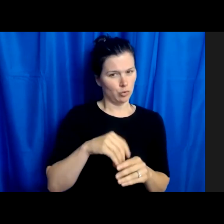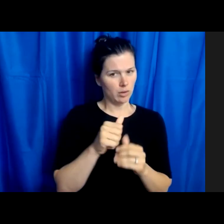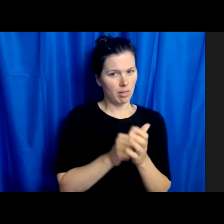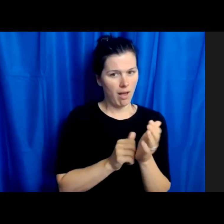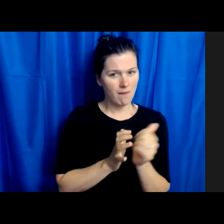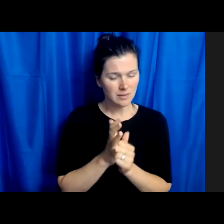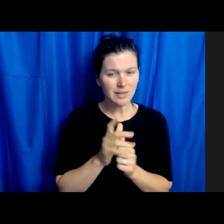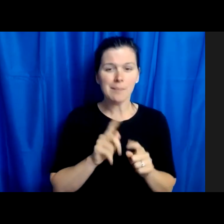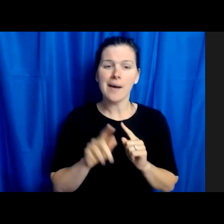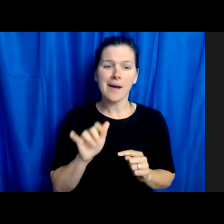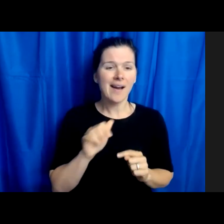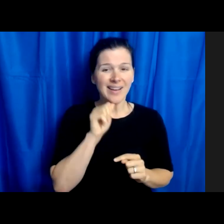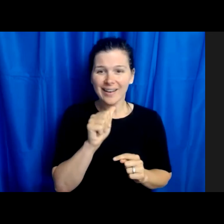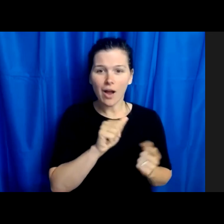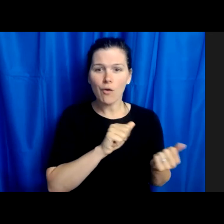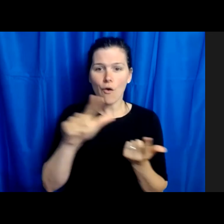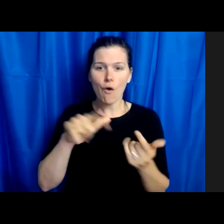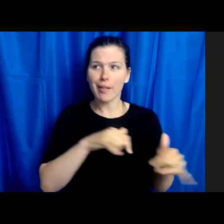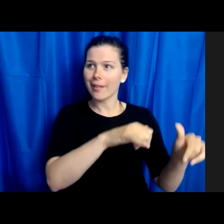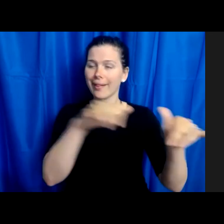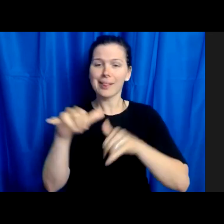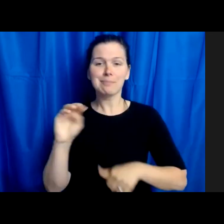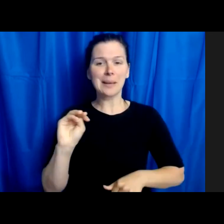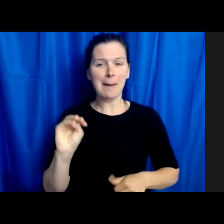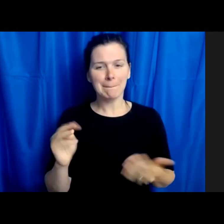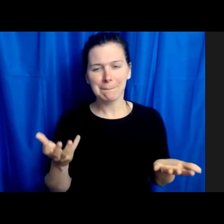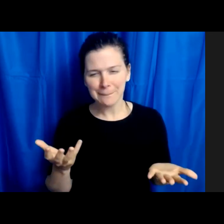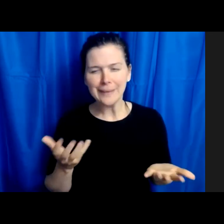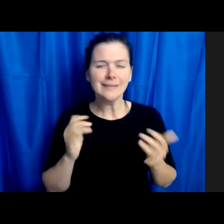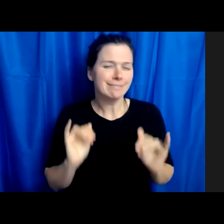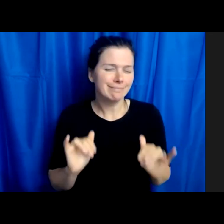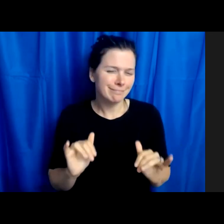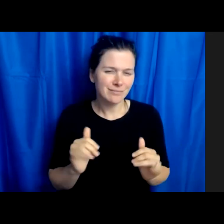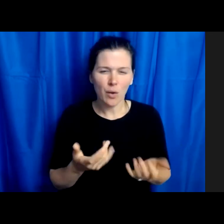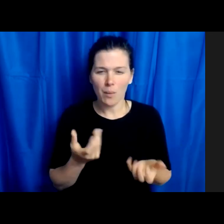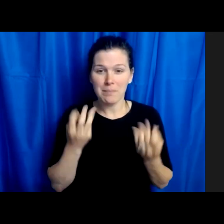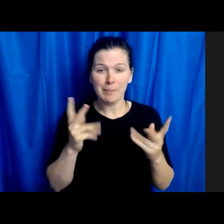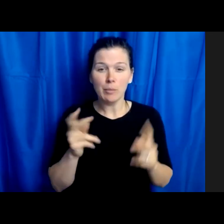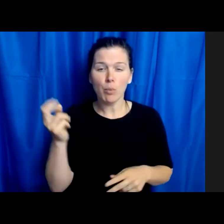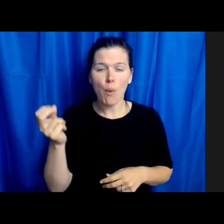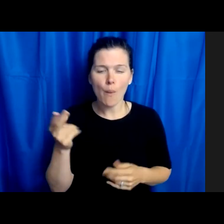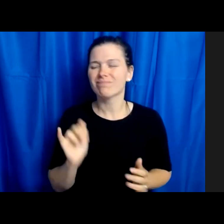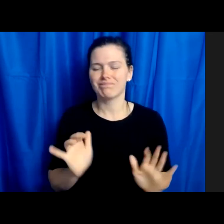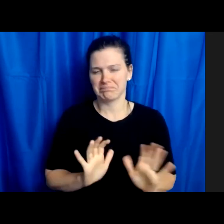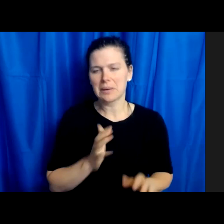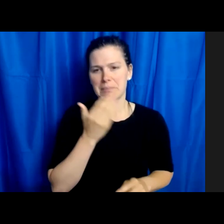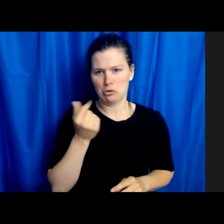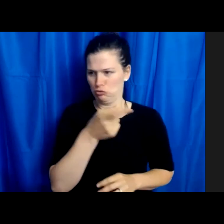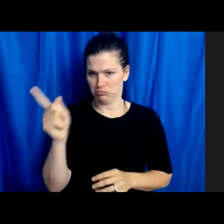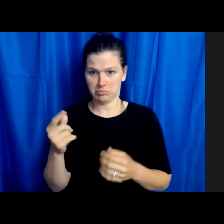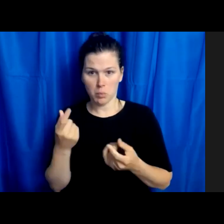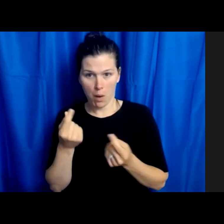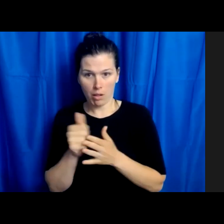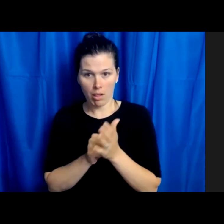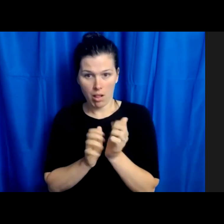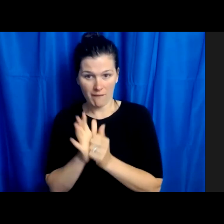not many people wear a medium glove. So we were finding a lot of them were getting thrown out. So we just say, get the gloves that fit you and put them in your kit